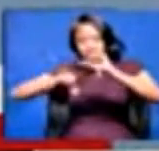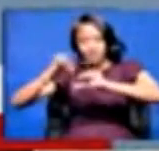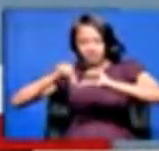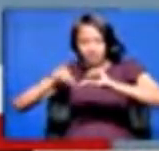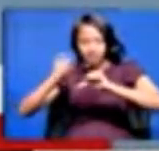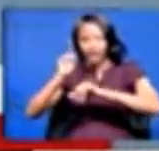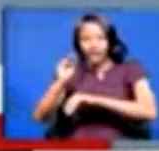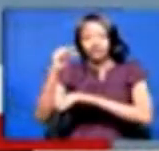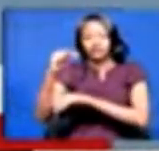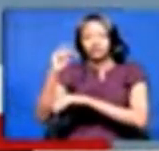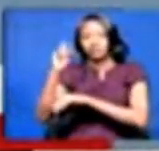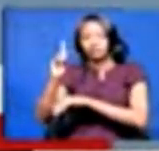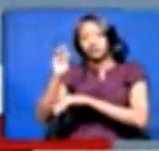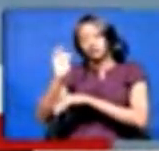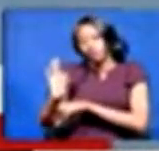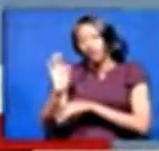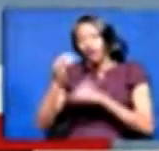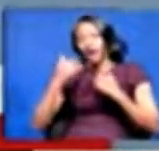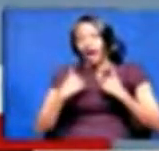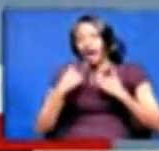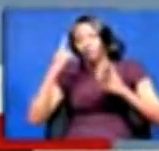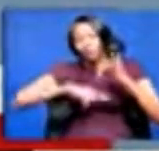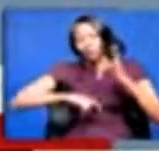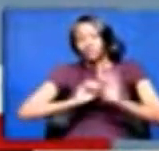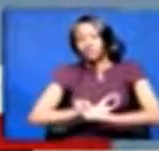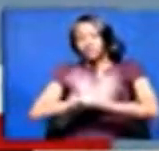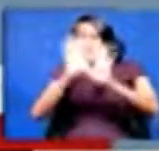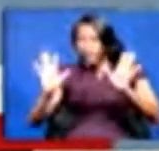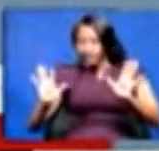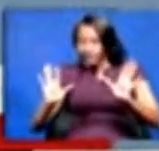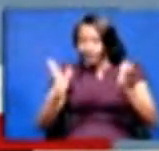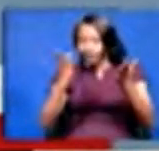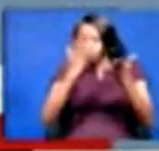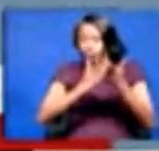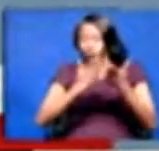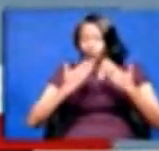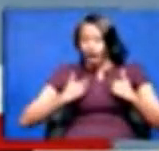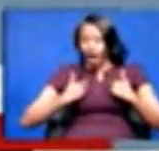one thing that is, of course, very clear is that